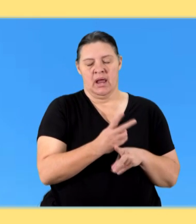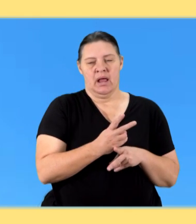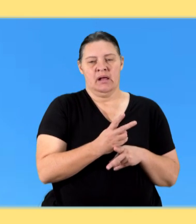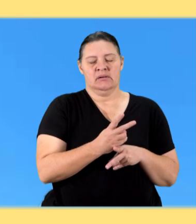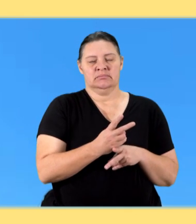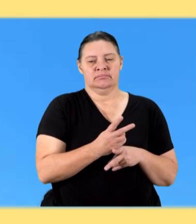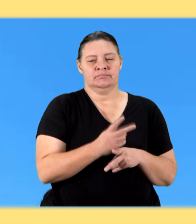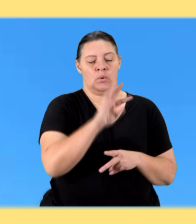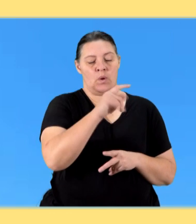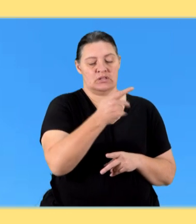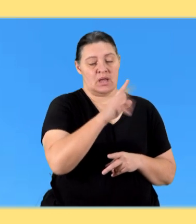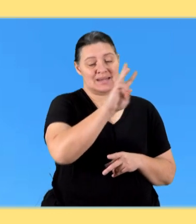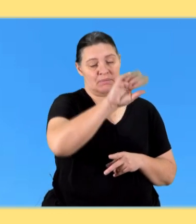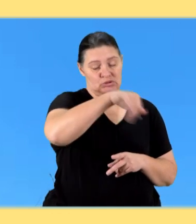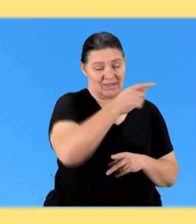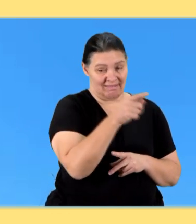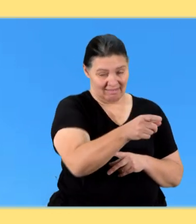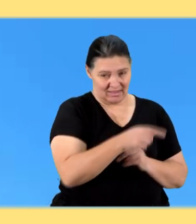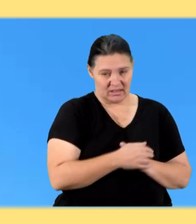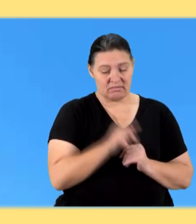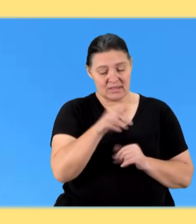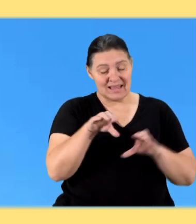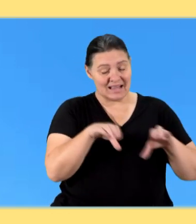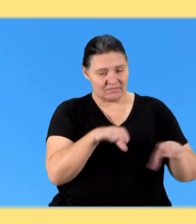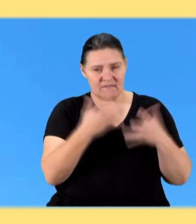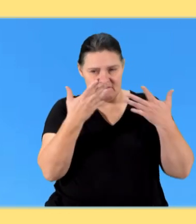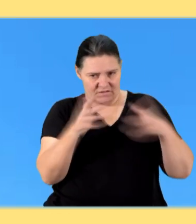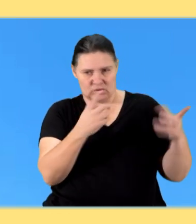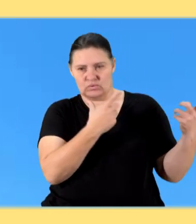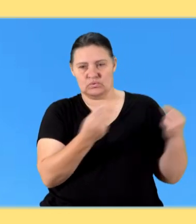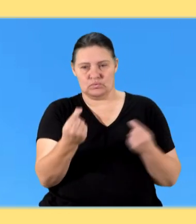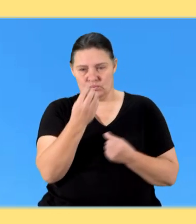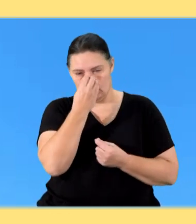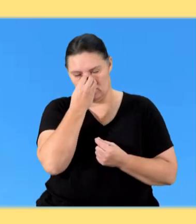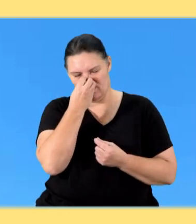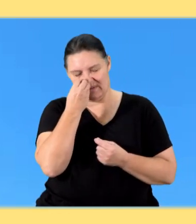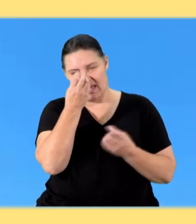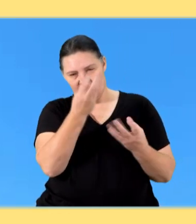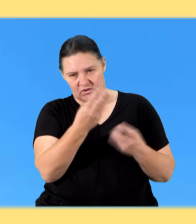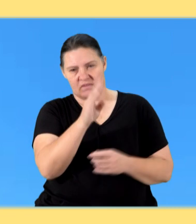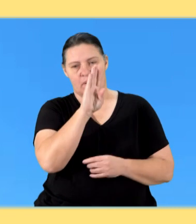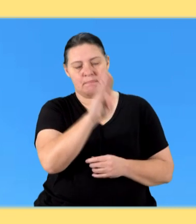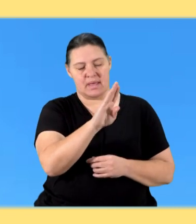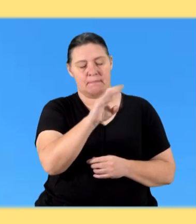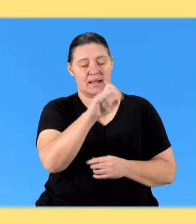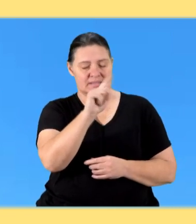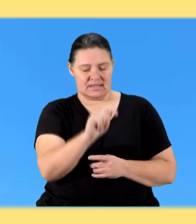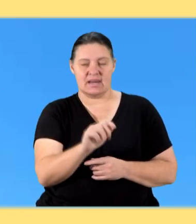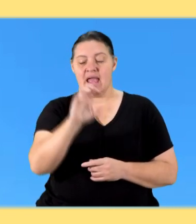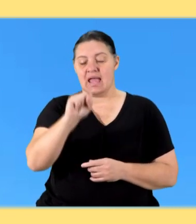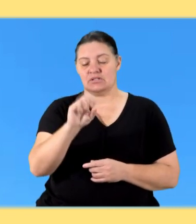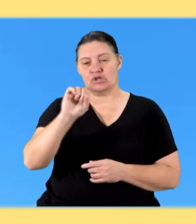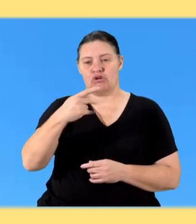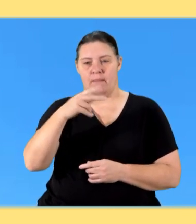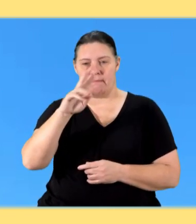now prepare the wages journal. In this activity, they have already done information for B Blunt